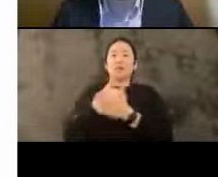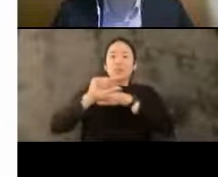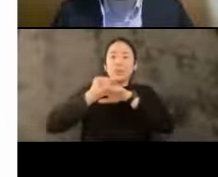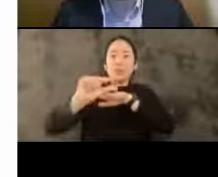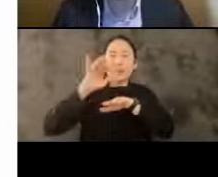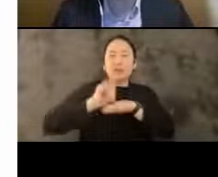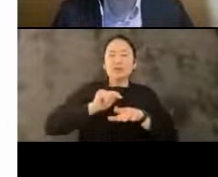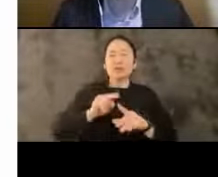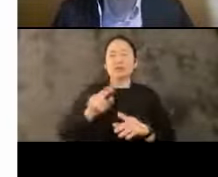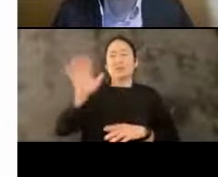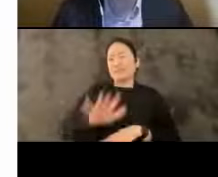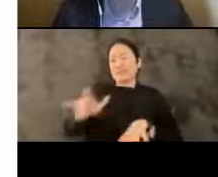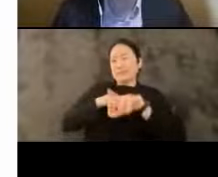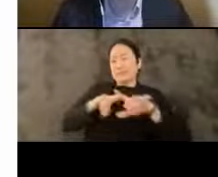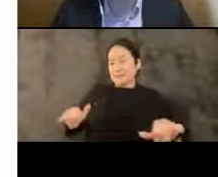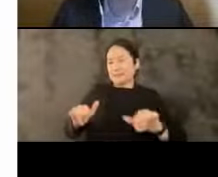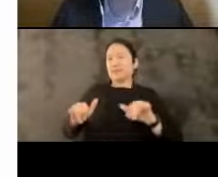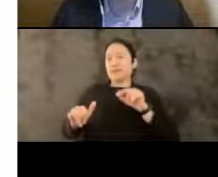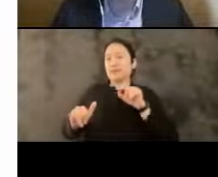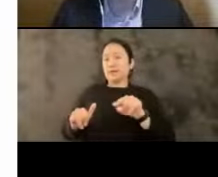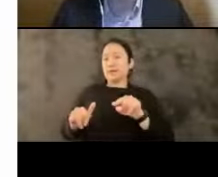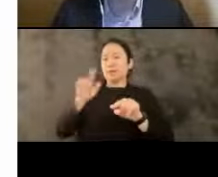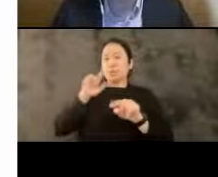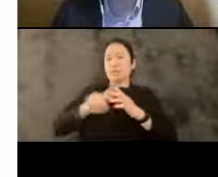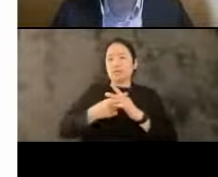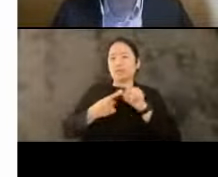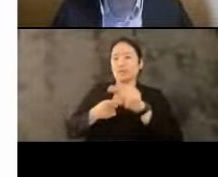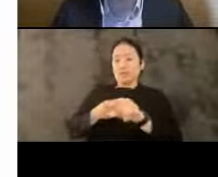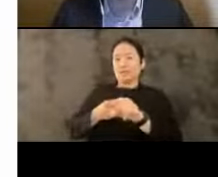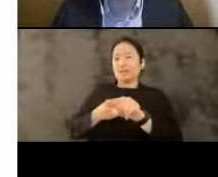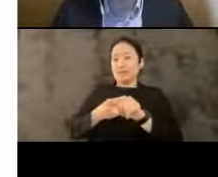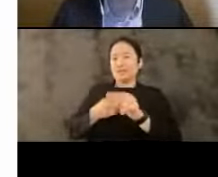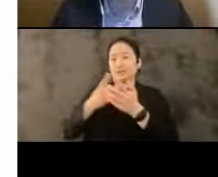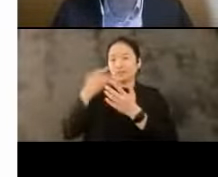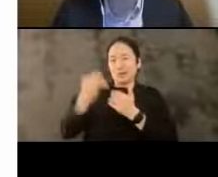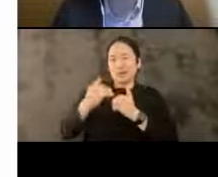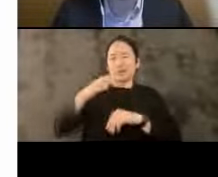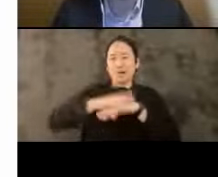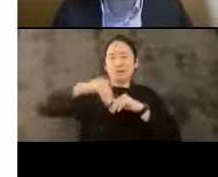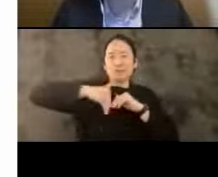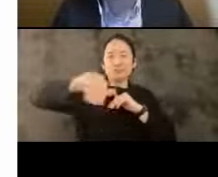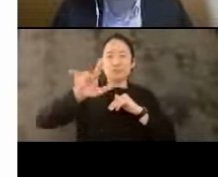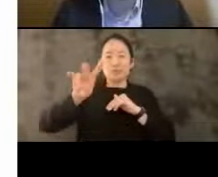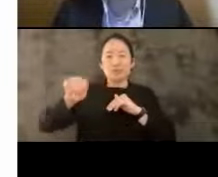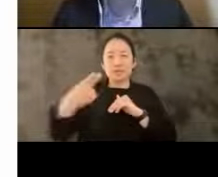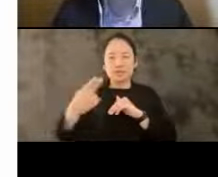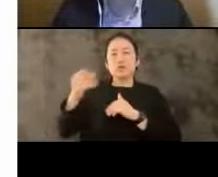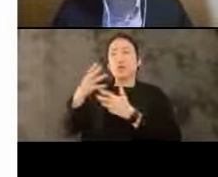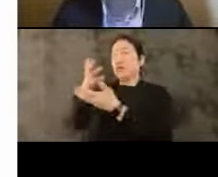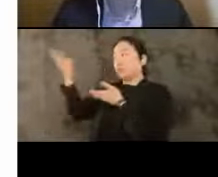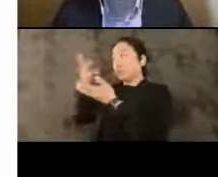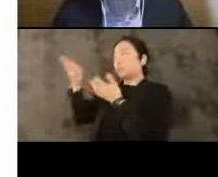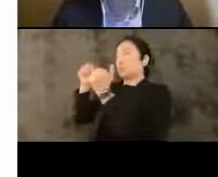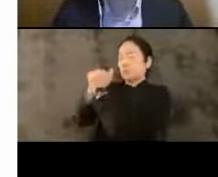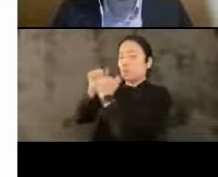about the same time that we think this project might be implemented. And we are trying to work with the DOT to coordinate those investments so we're not duplicating or